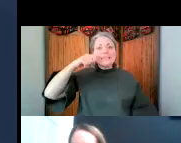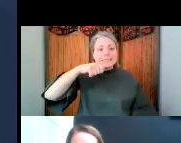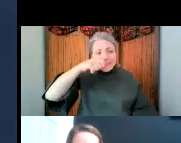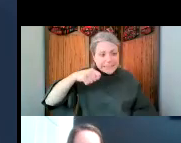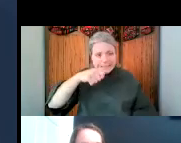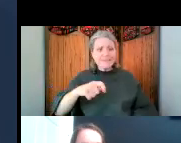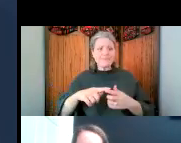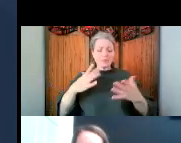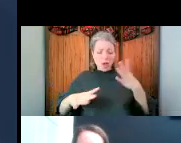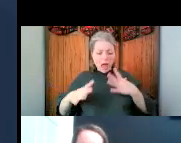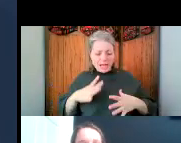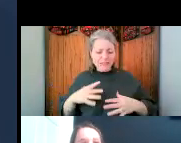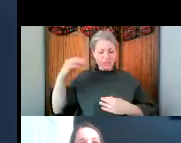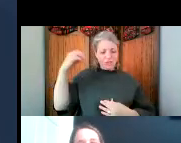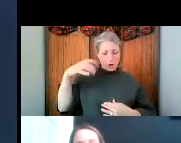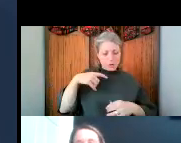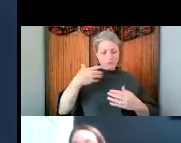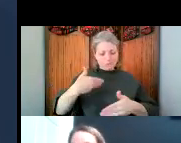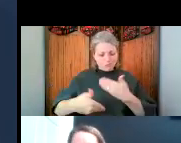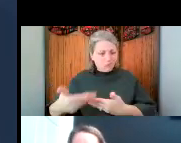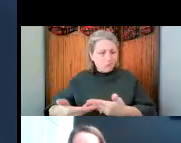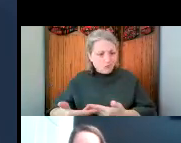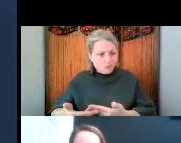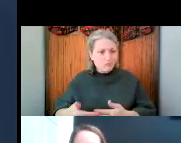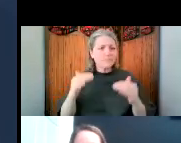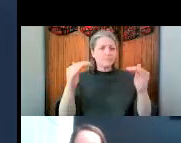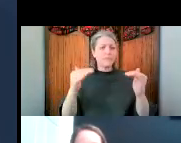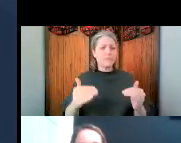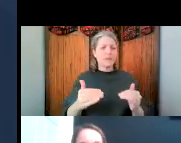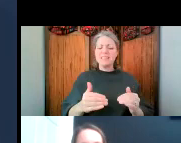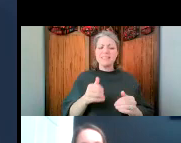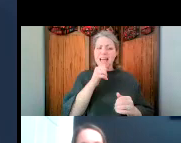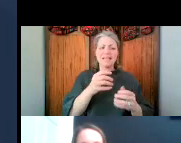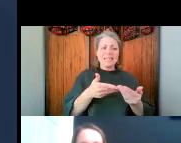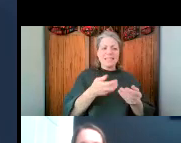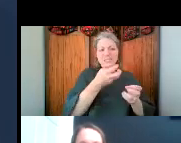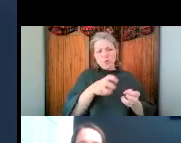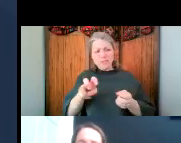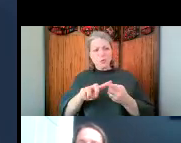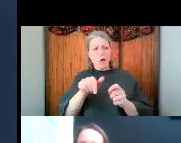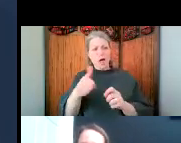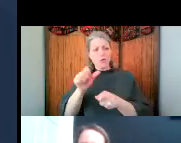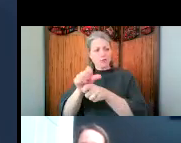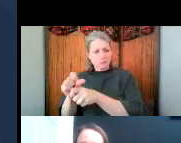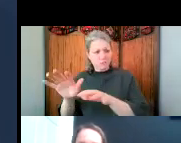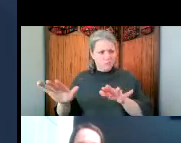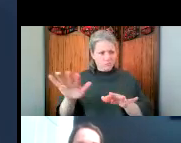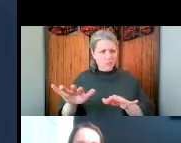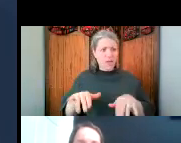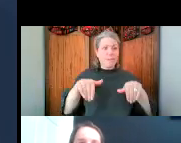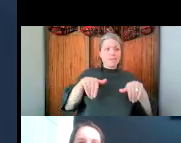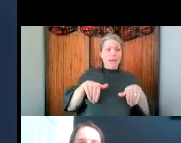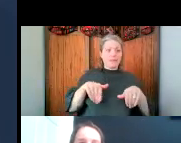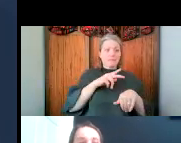getting dressed, showering, poor transition abilities. We might hear a passive